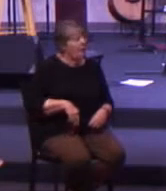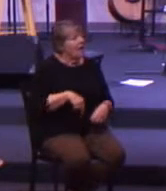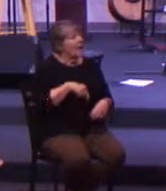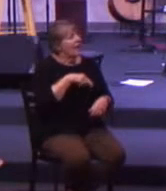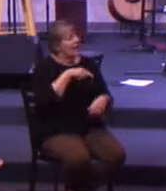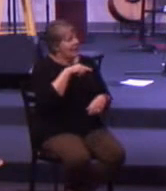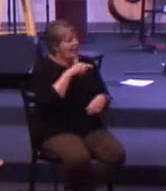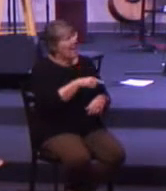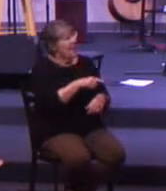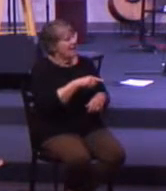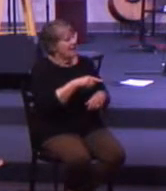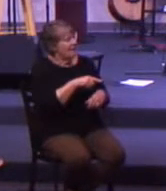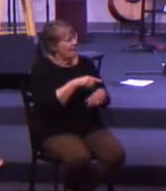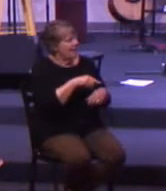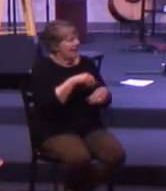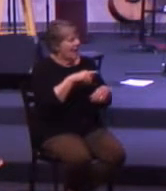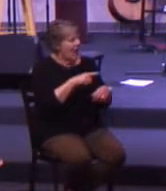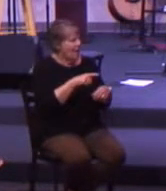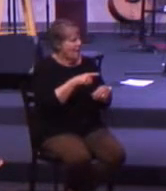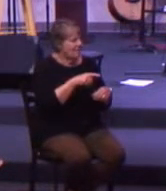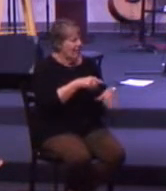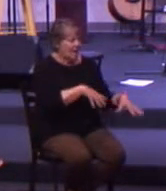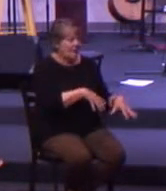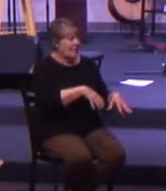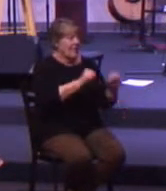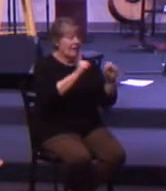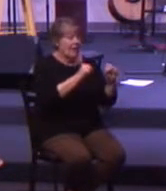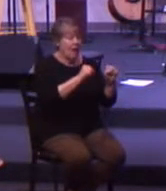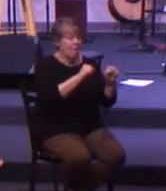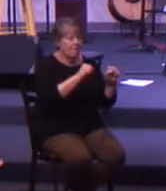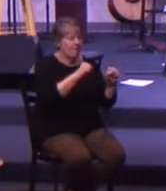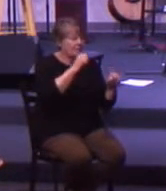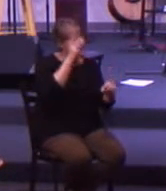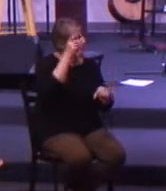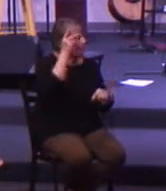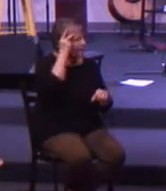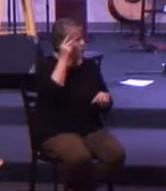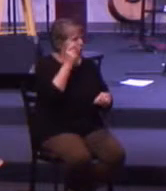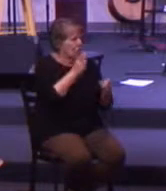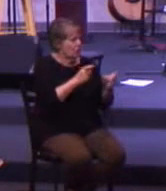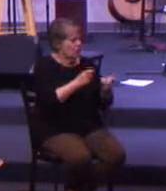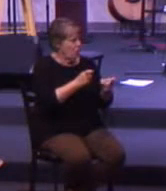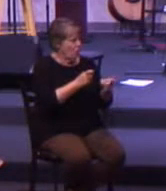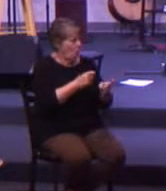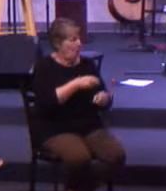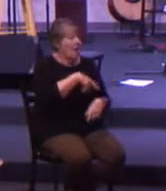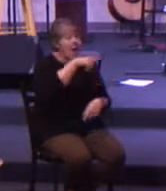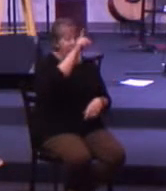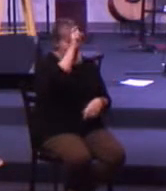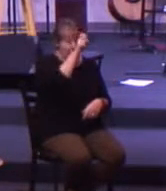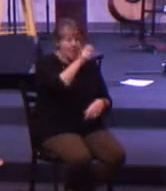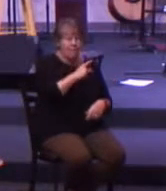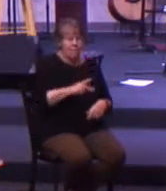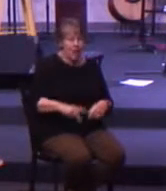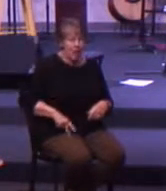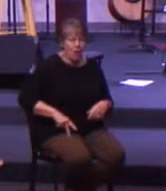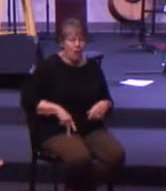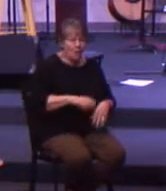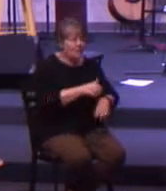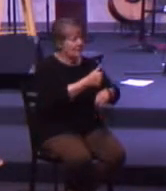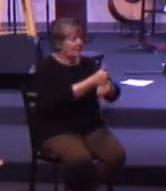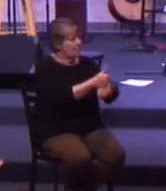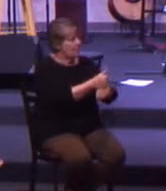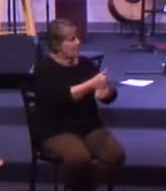political brilliance, not in a healthy way, but in a power-hungry way. And Pharaoh has set himself up, not as simply a